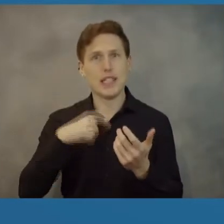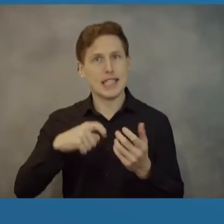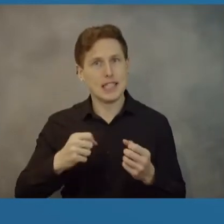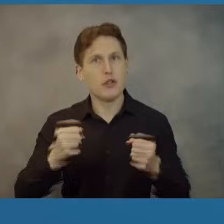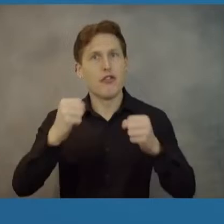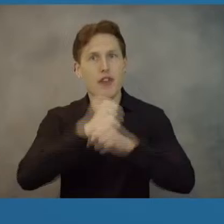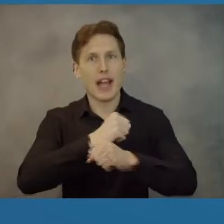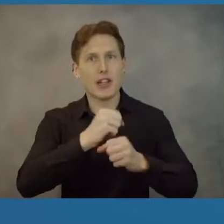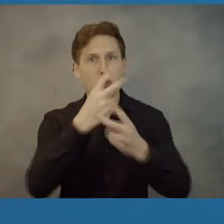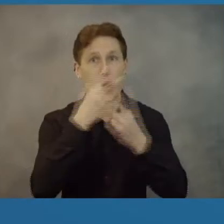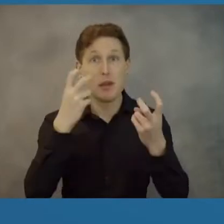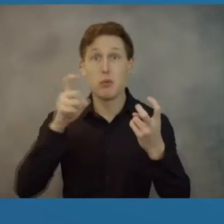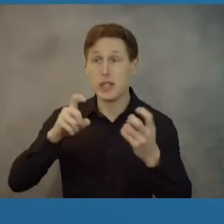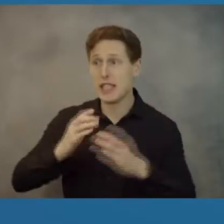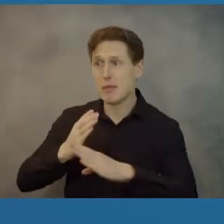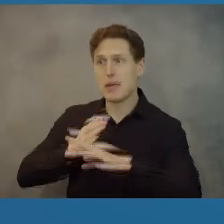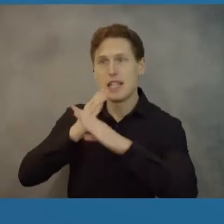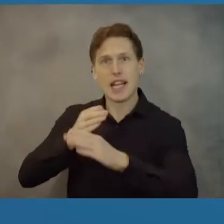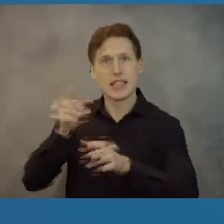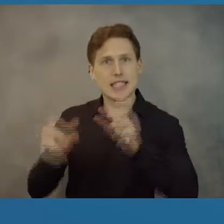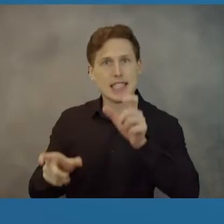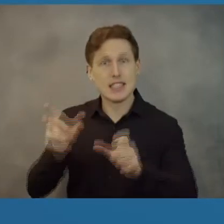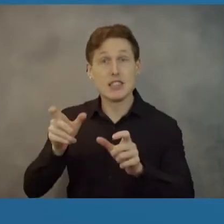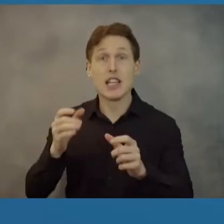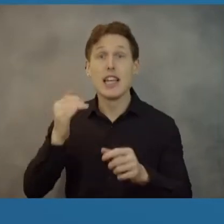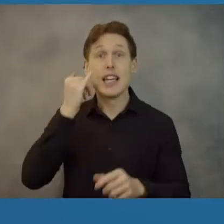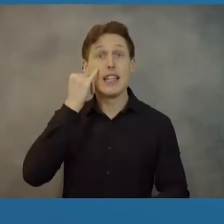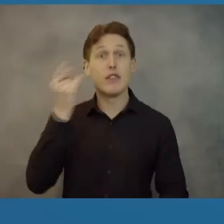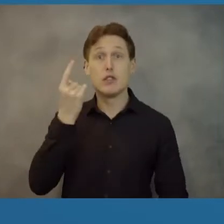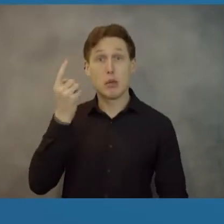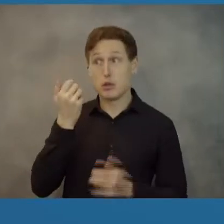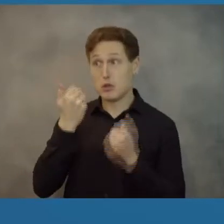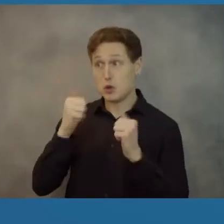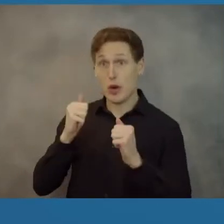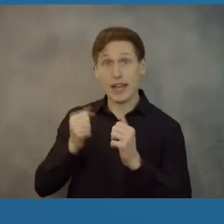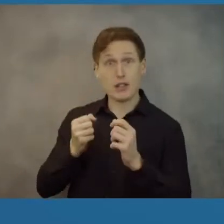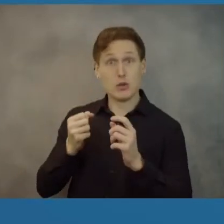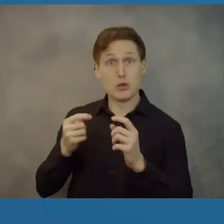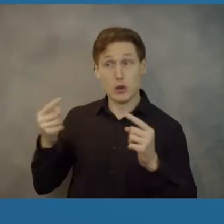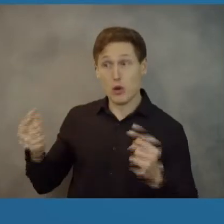those who are trying to, hurt others and vandalize or threaten,